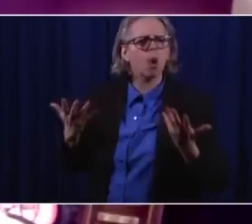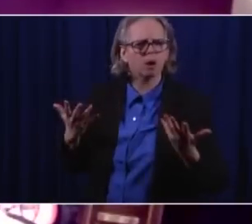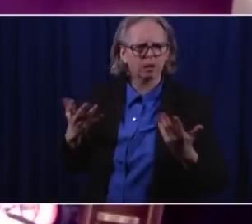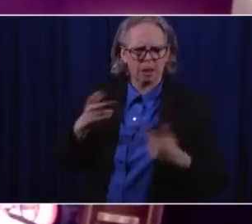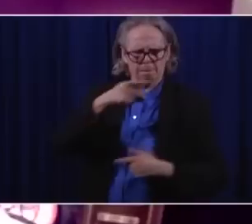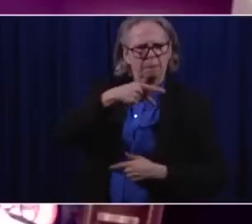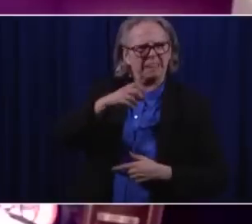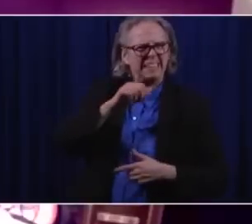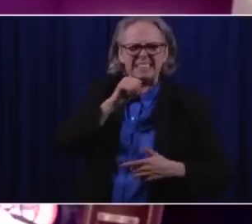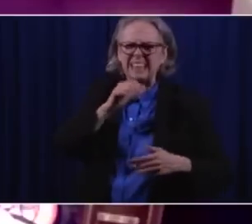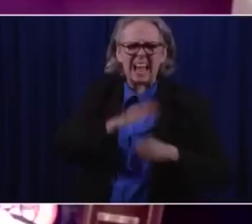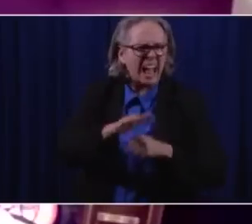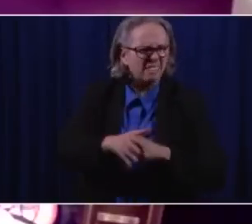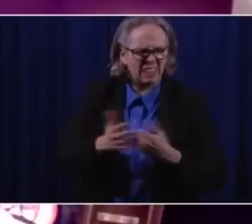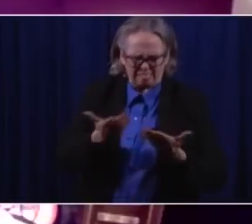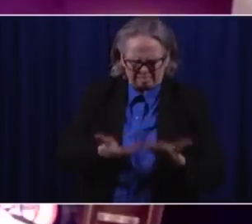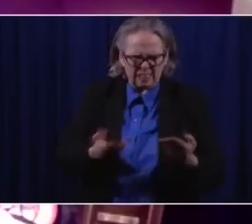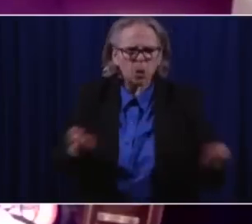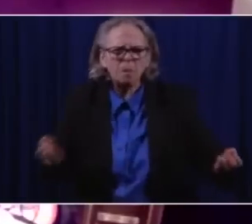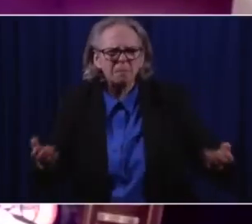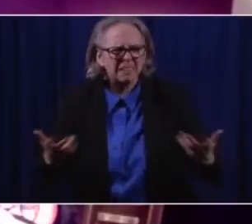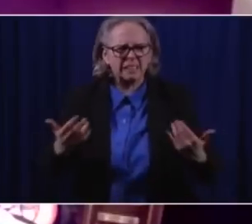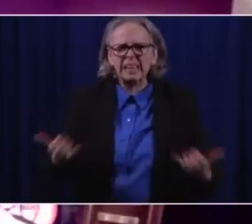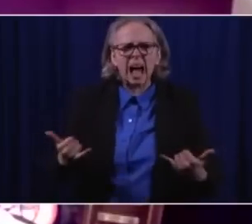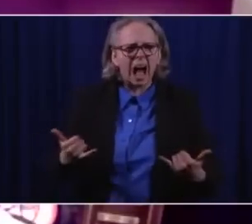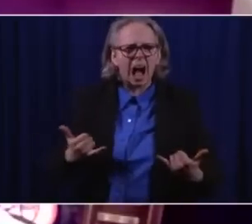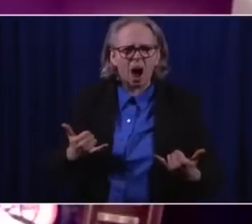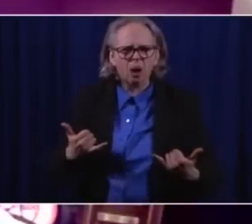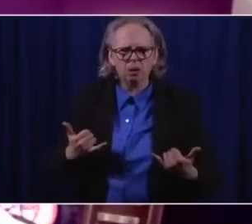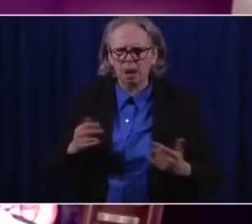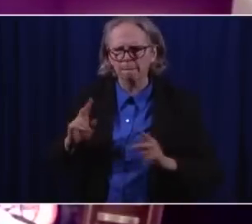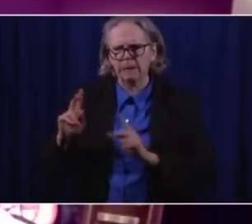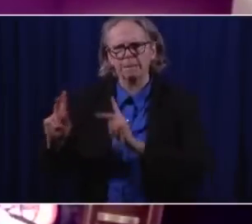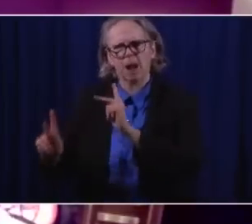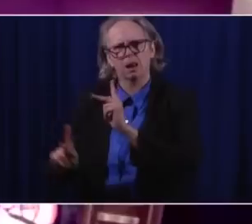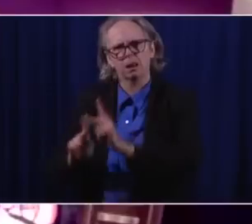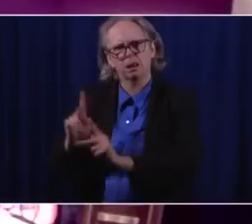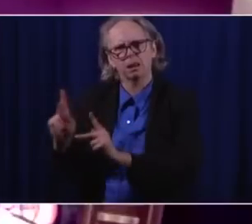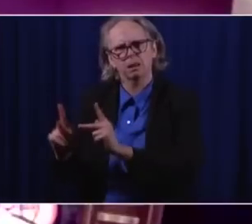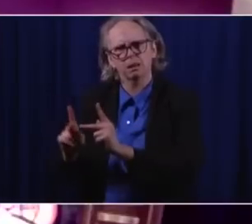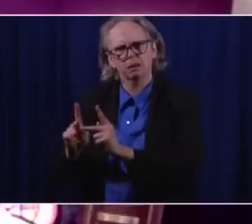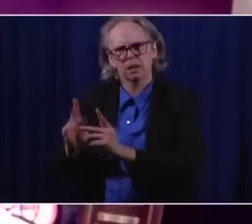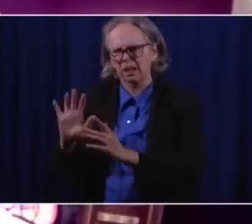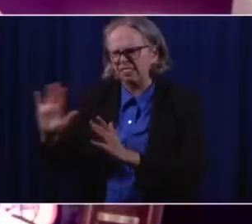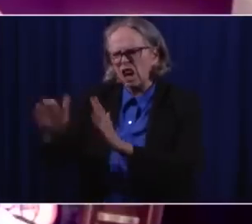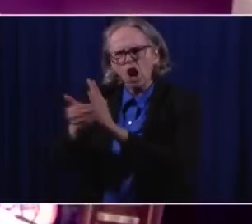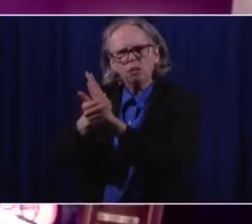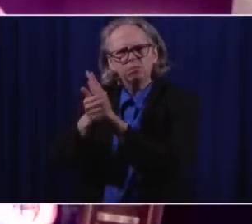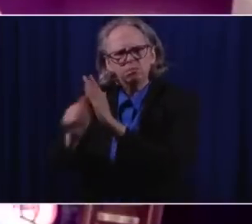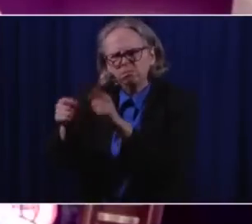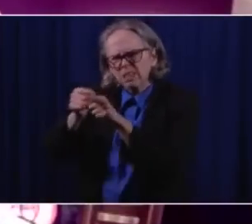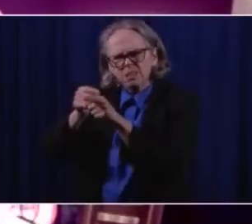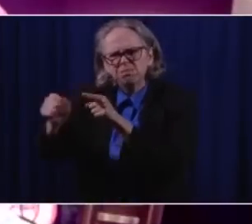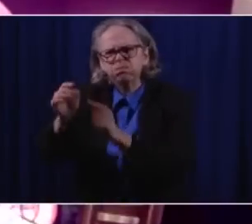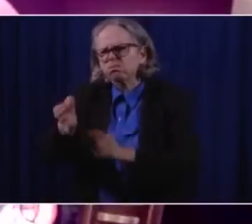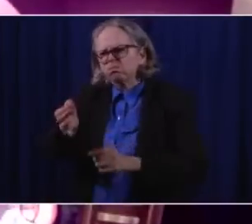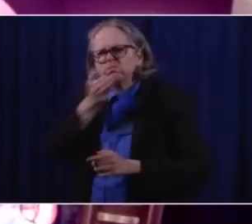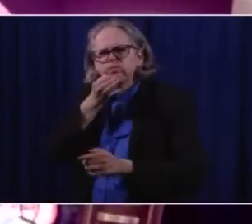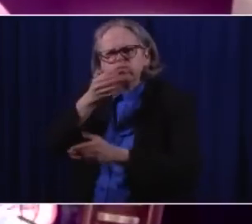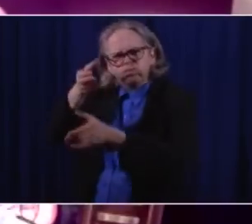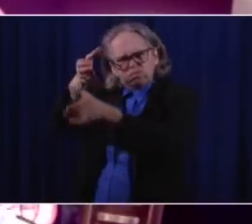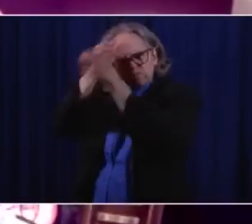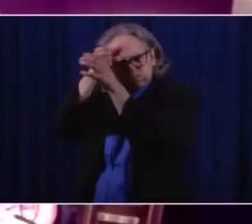the issue now. It is manpower. It is the skilled resources. People are tired, just as they said. I have the privilege of working with